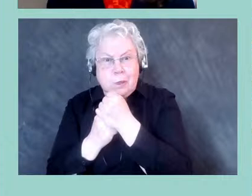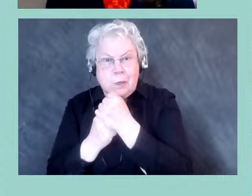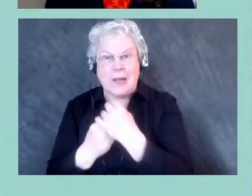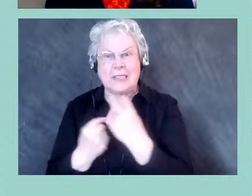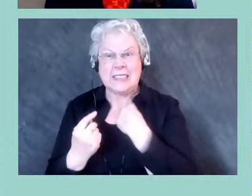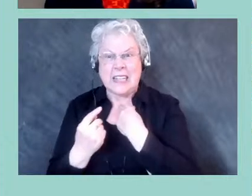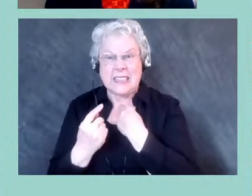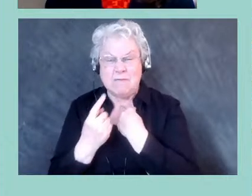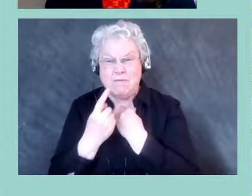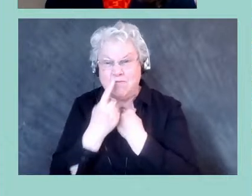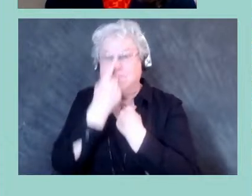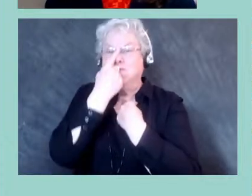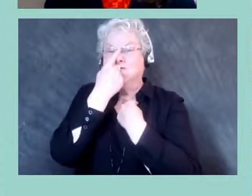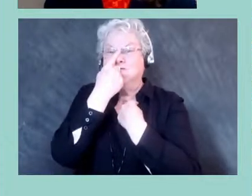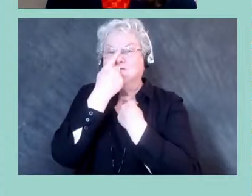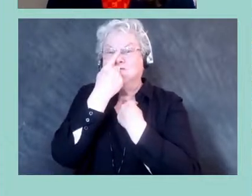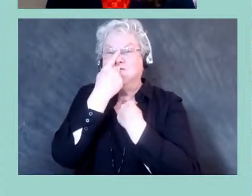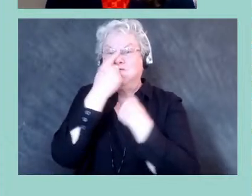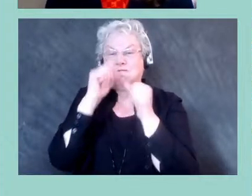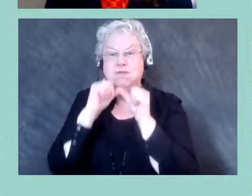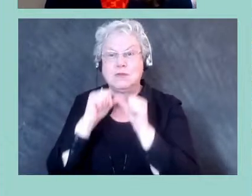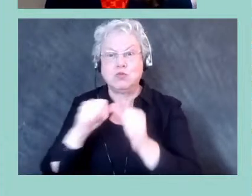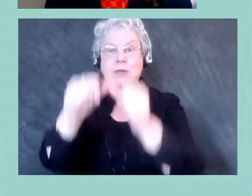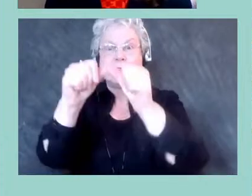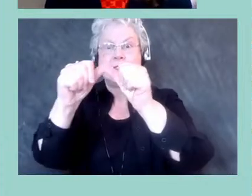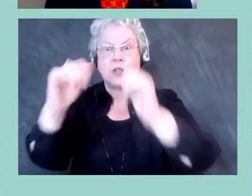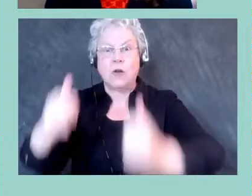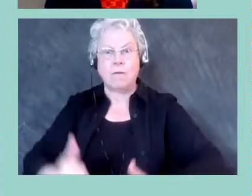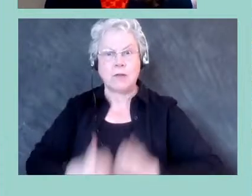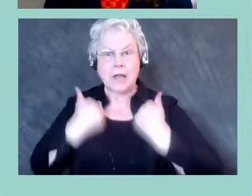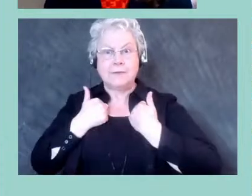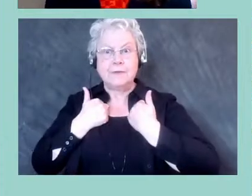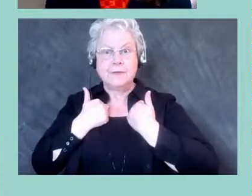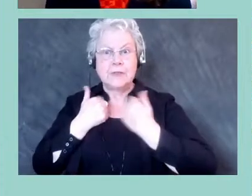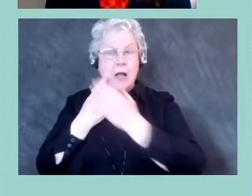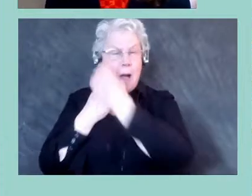stuck inside for the rest of our lives.